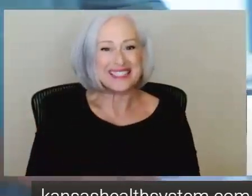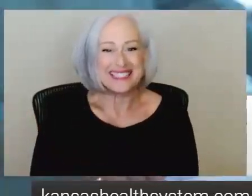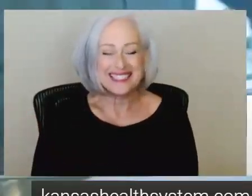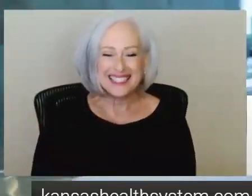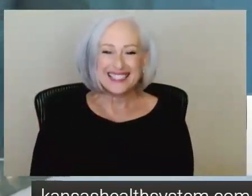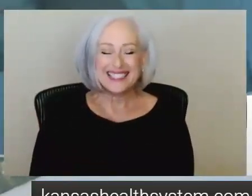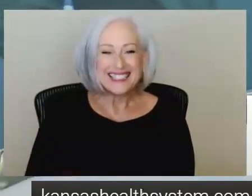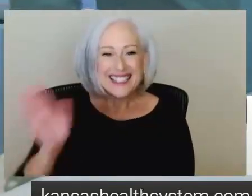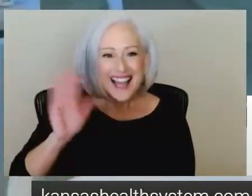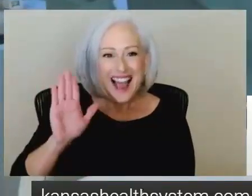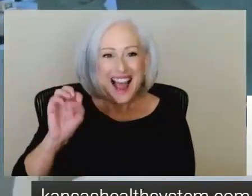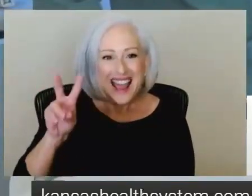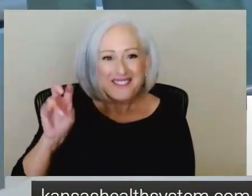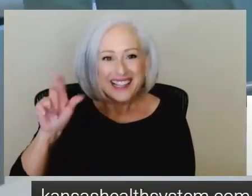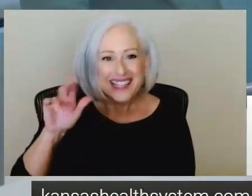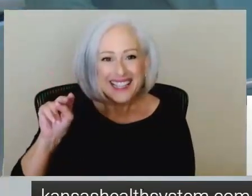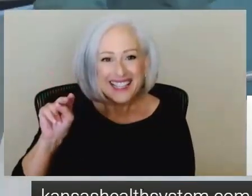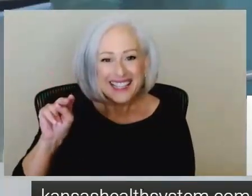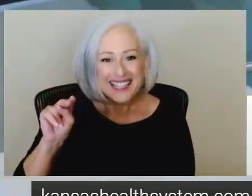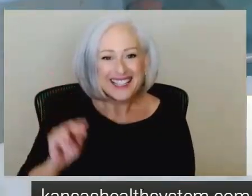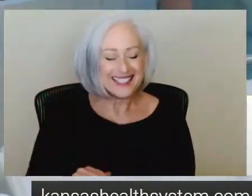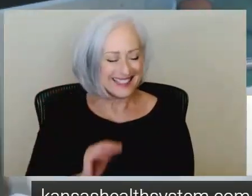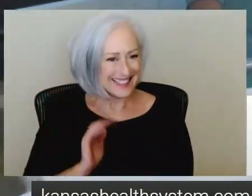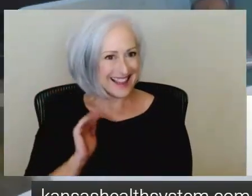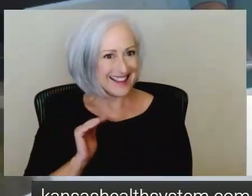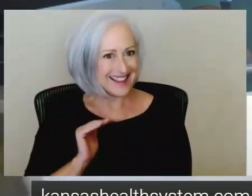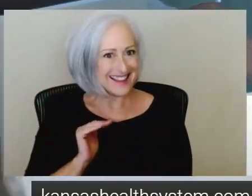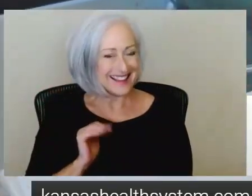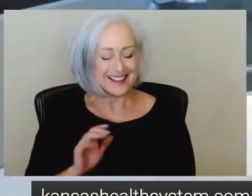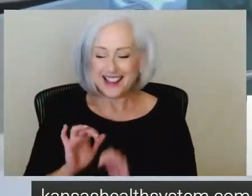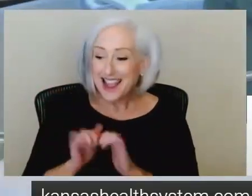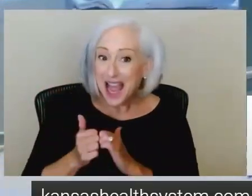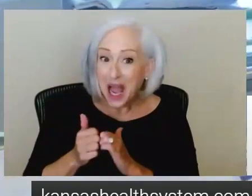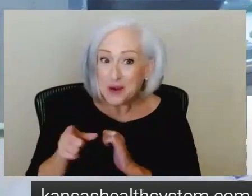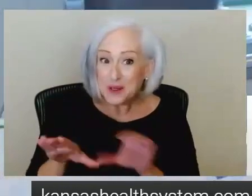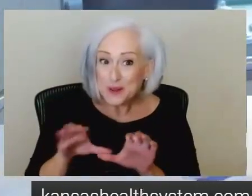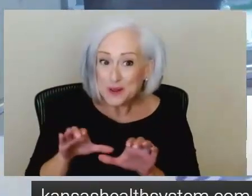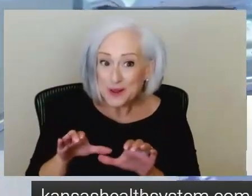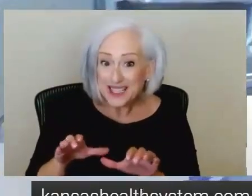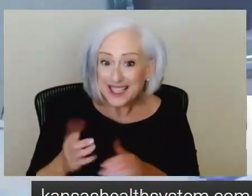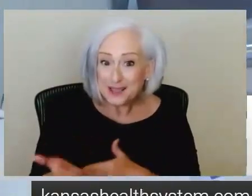Hi, Evelyn. Hi. How are you doing this morning?